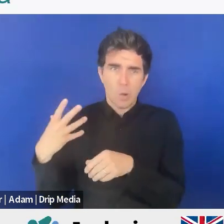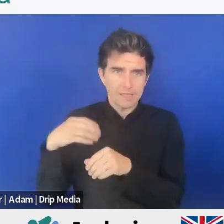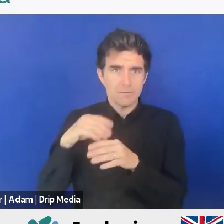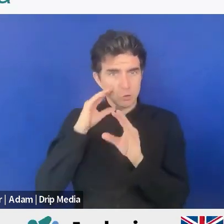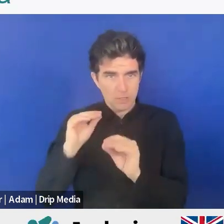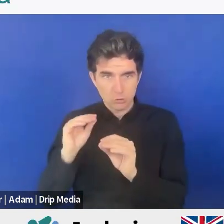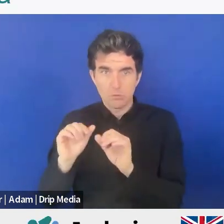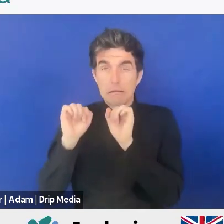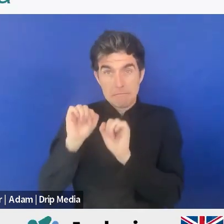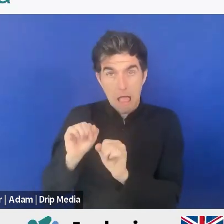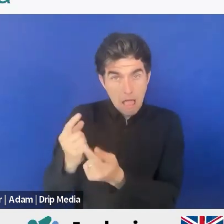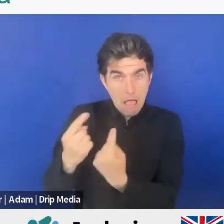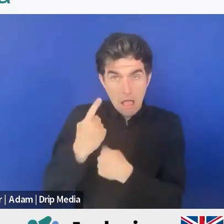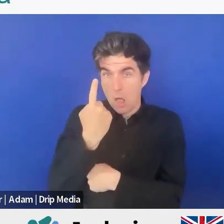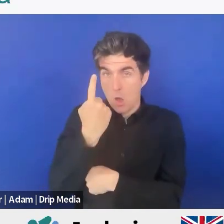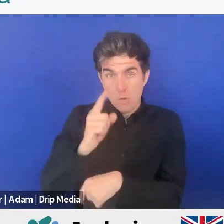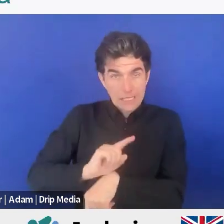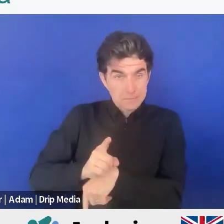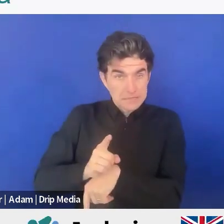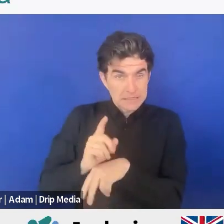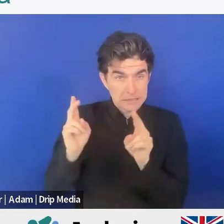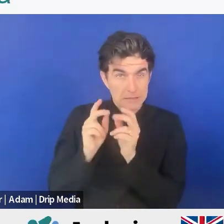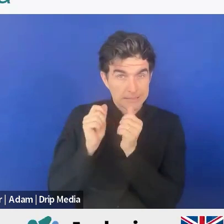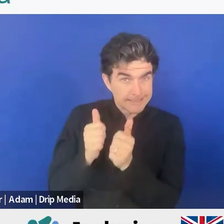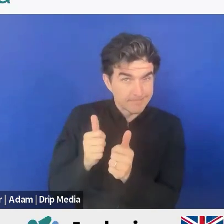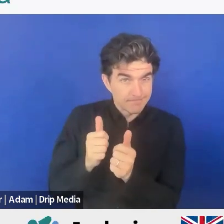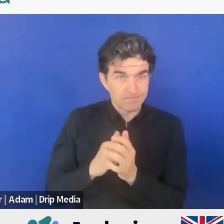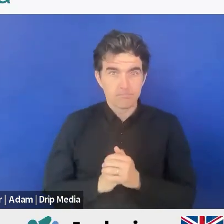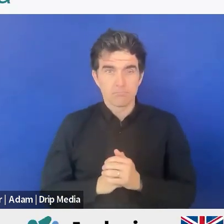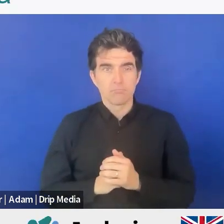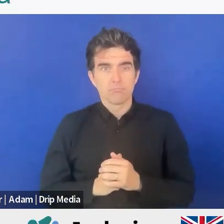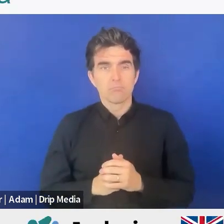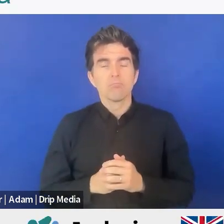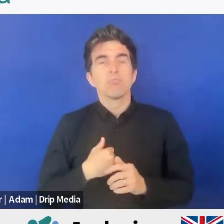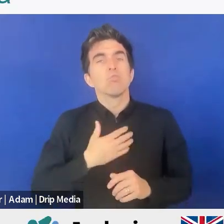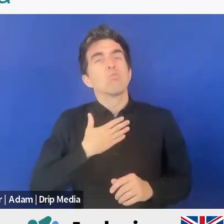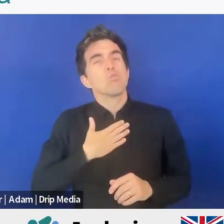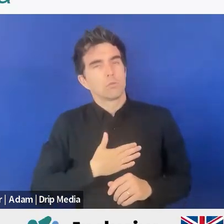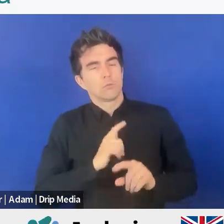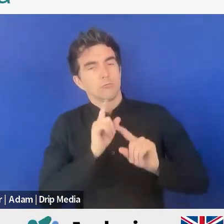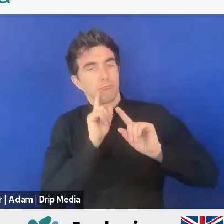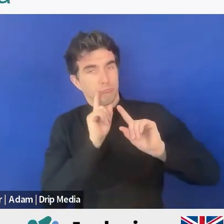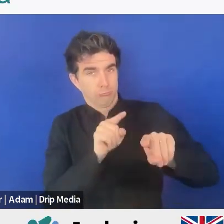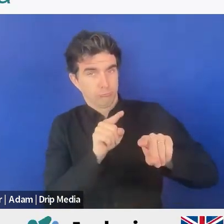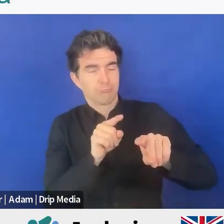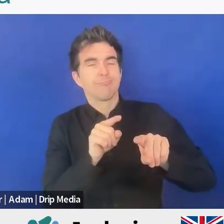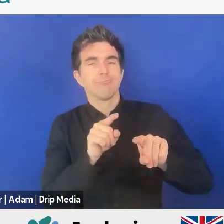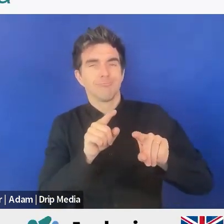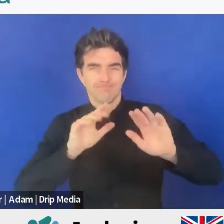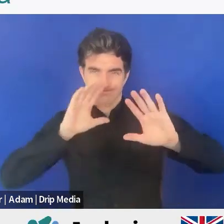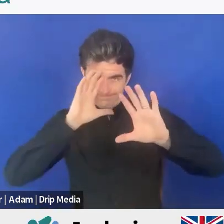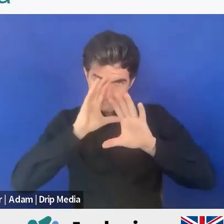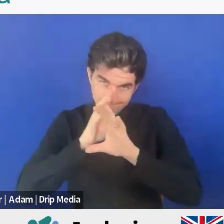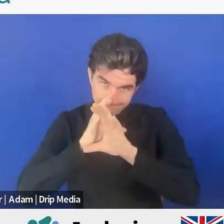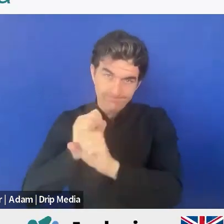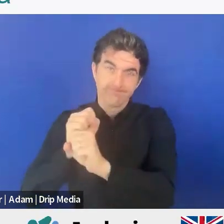Yes. Thank you, Annie. I would like to respond to this by focusing the third step, that is